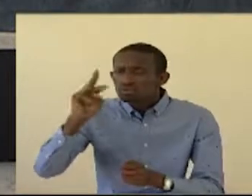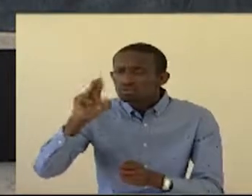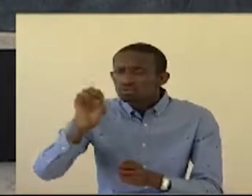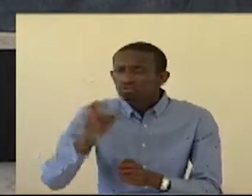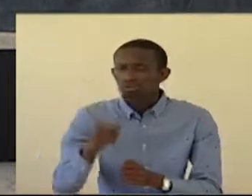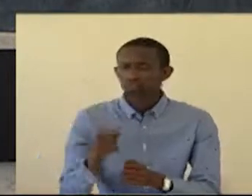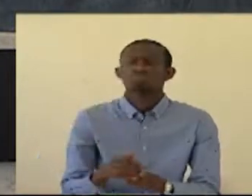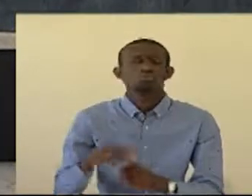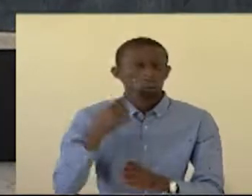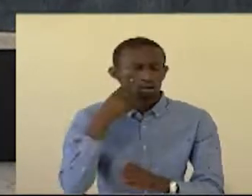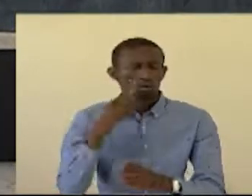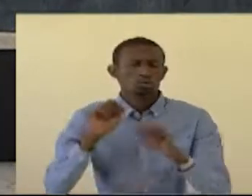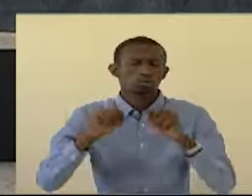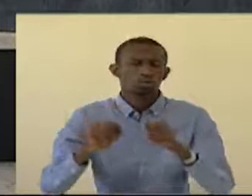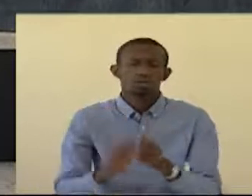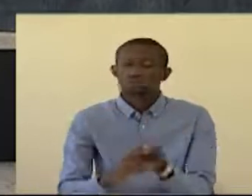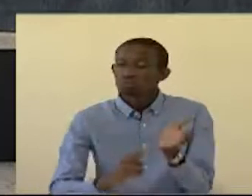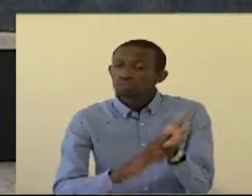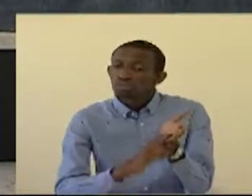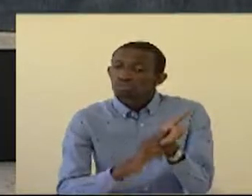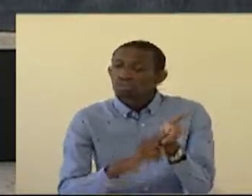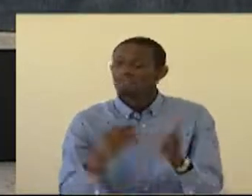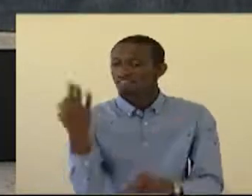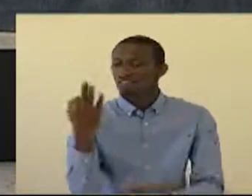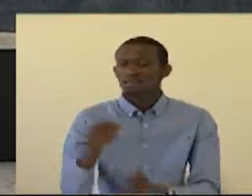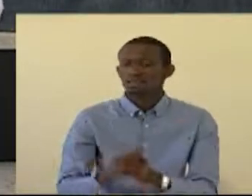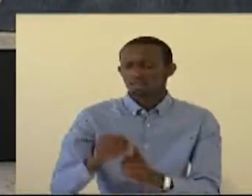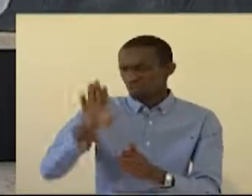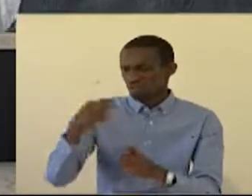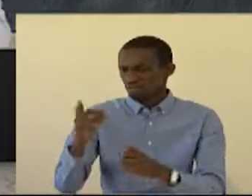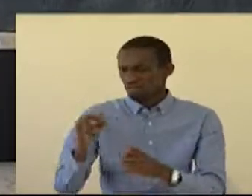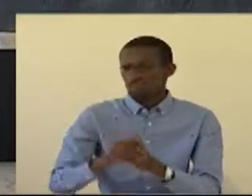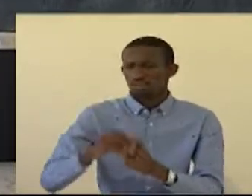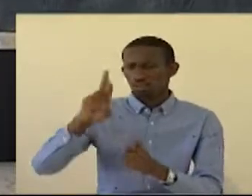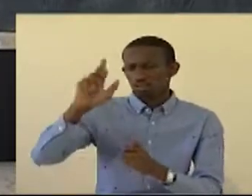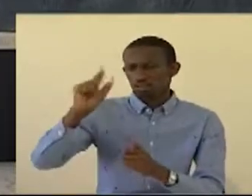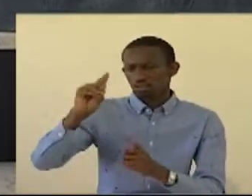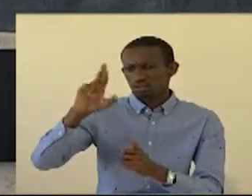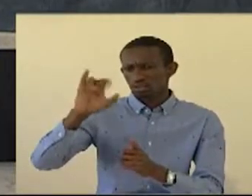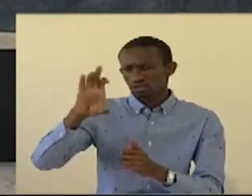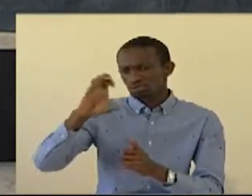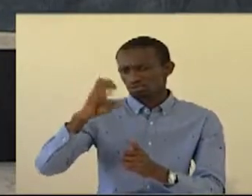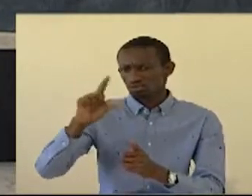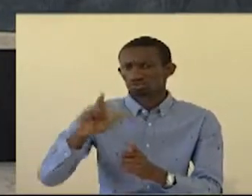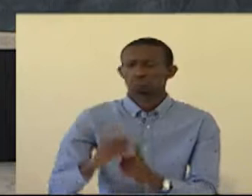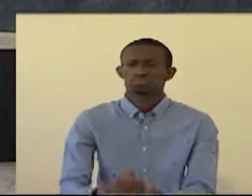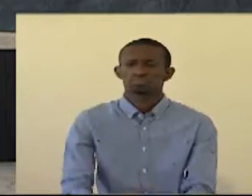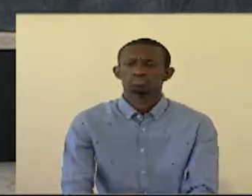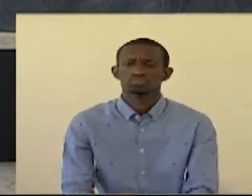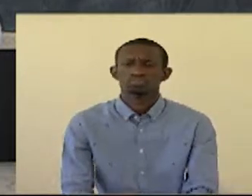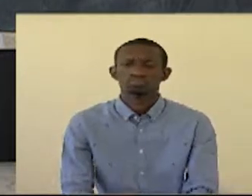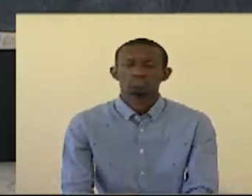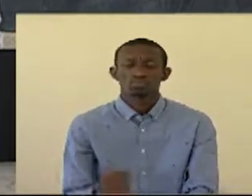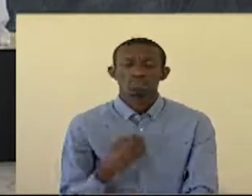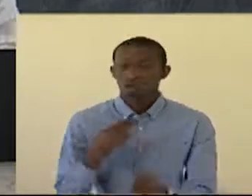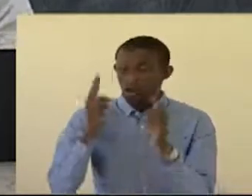so that you can use the free radicals and produce an anti-Markovnikov product. So